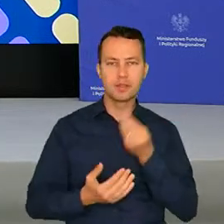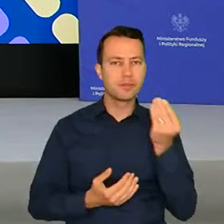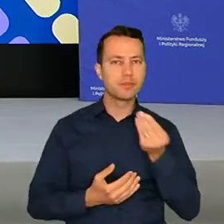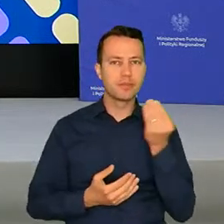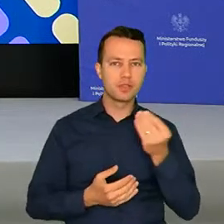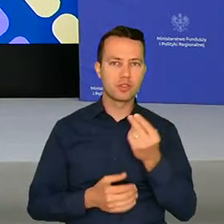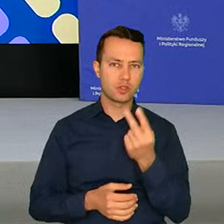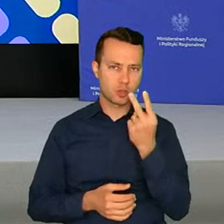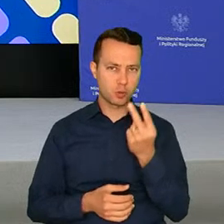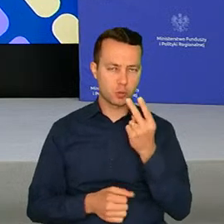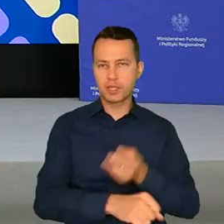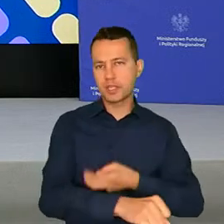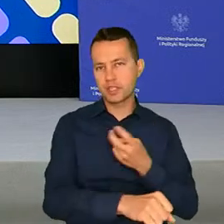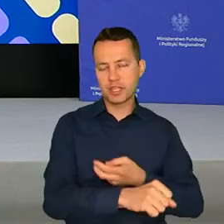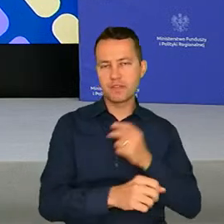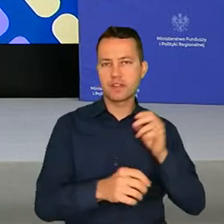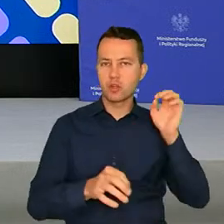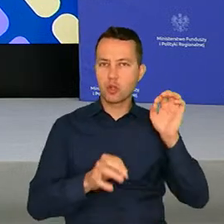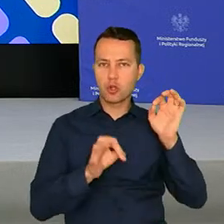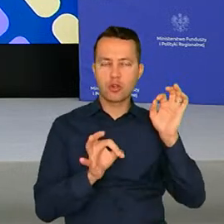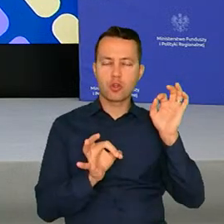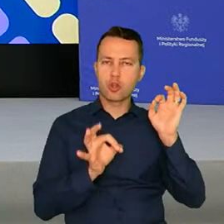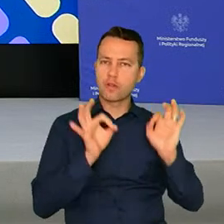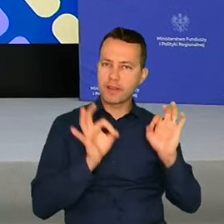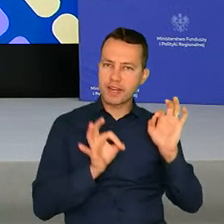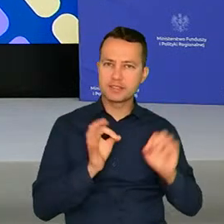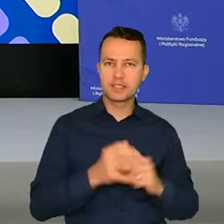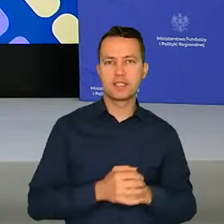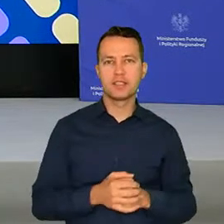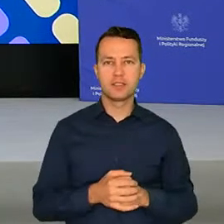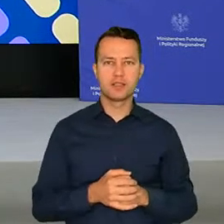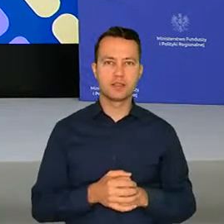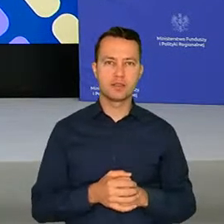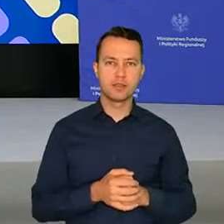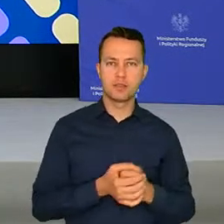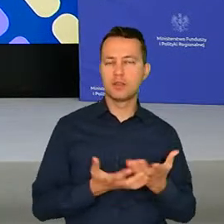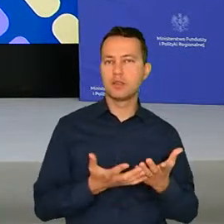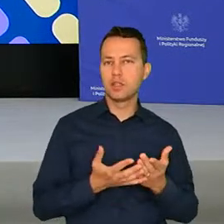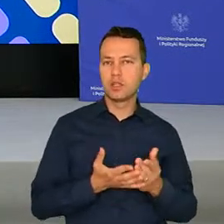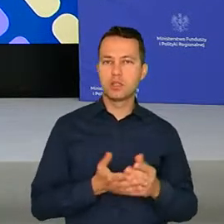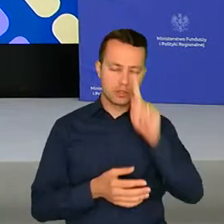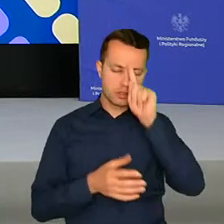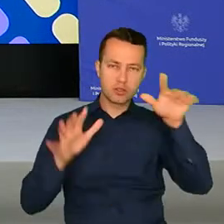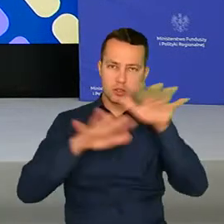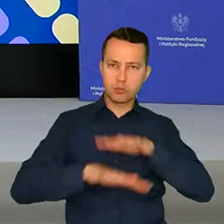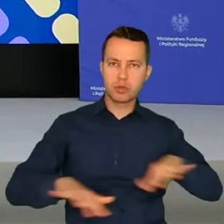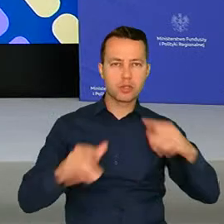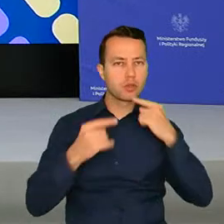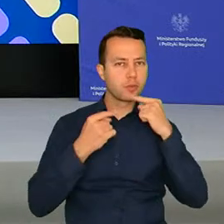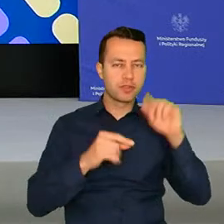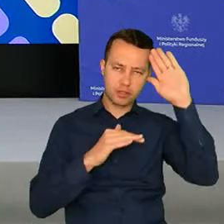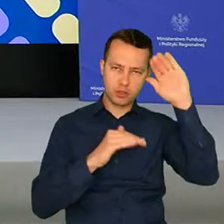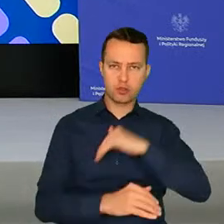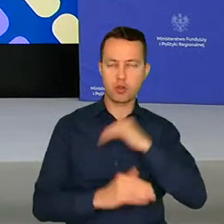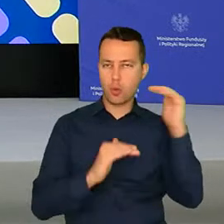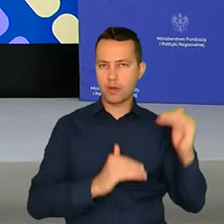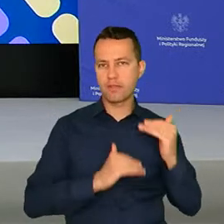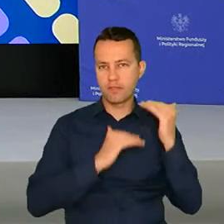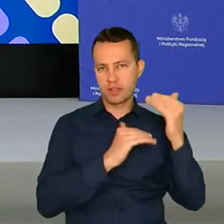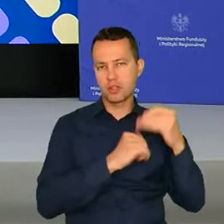to invite you to the conference on the 2nd of June on the